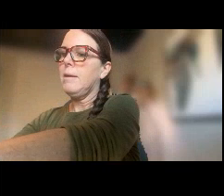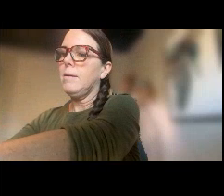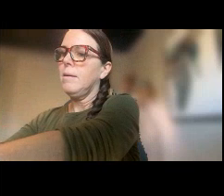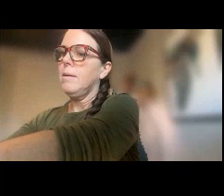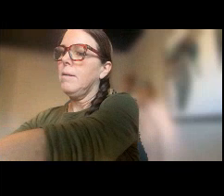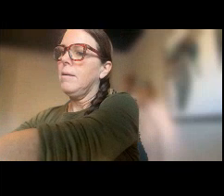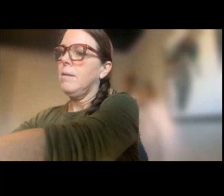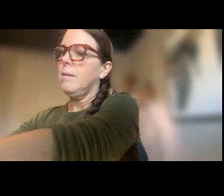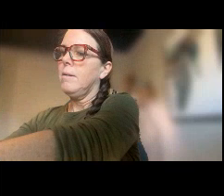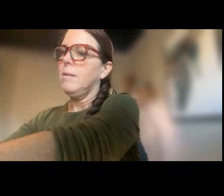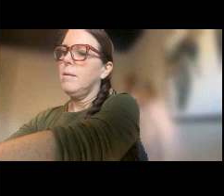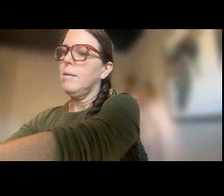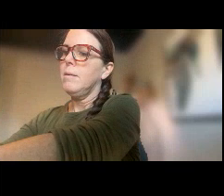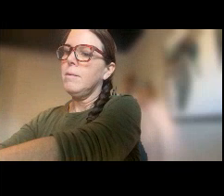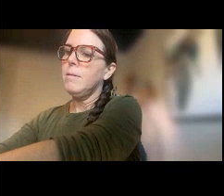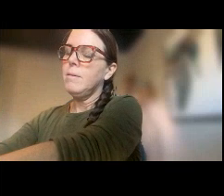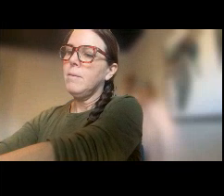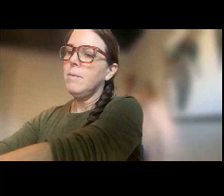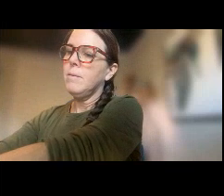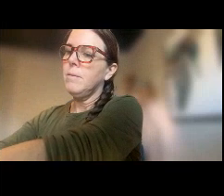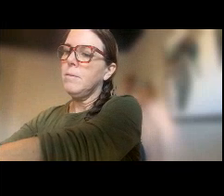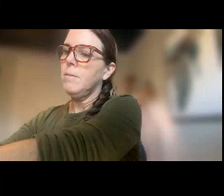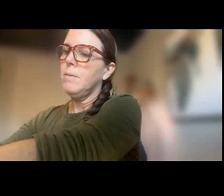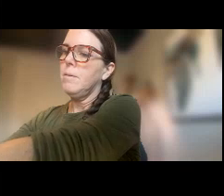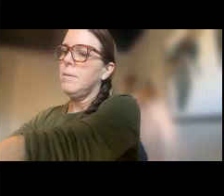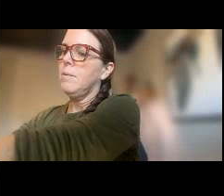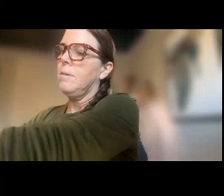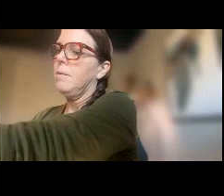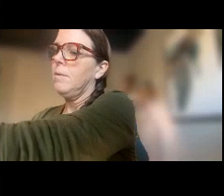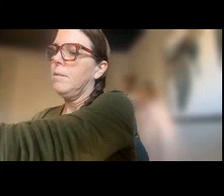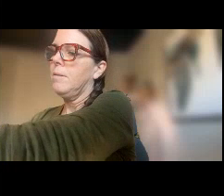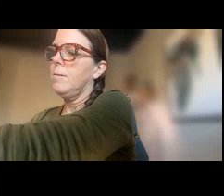walked. Sands. Yeah.